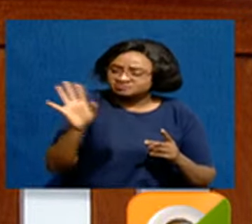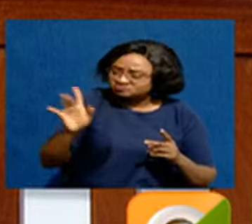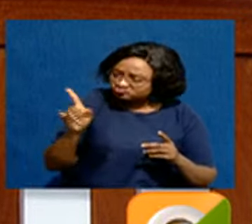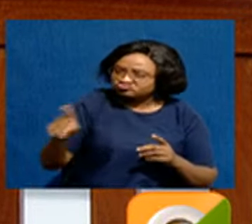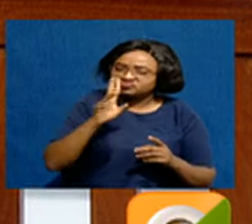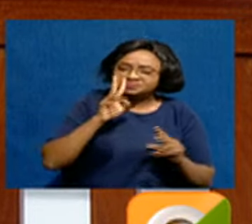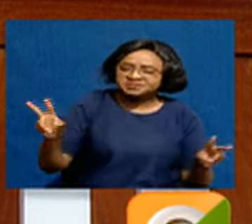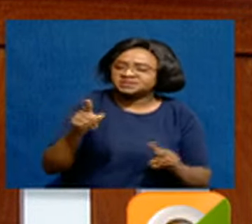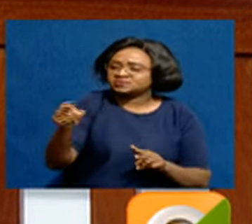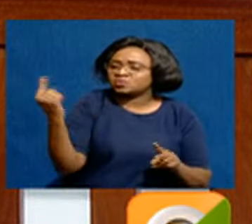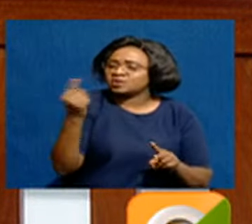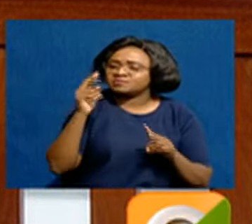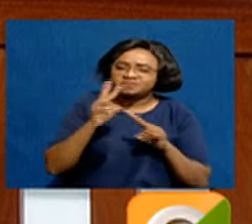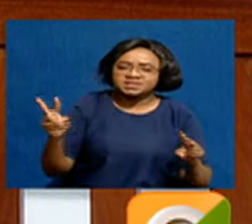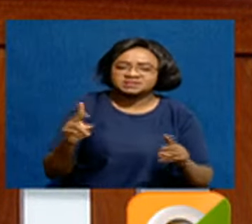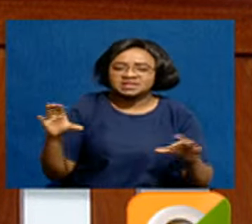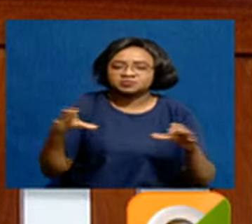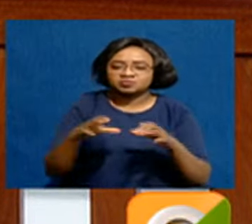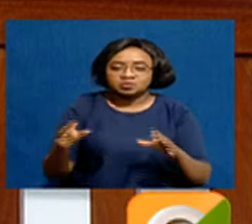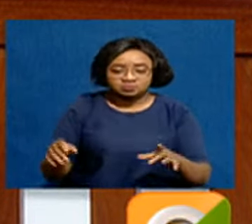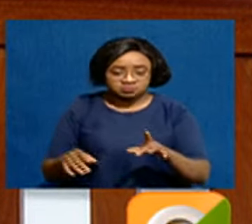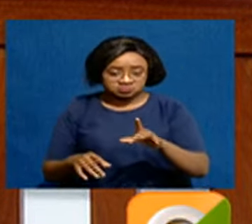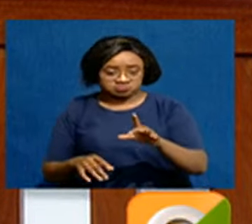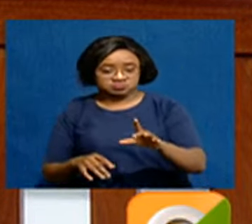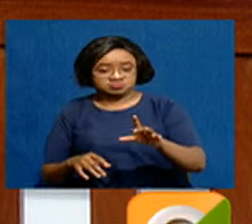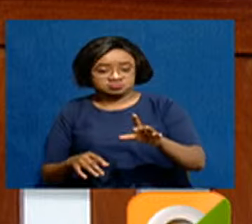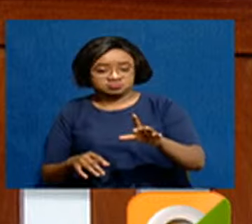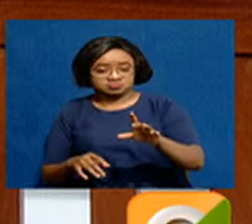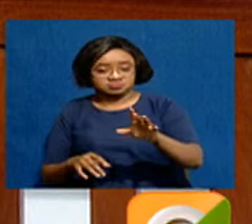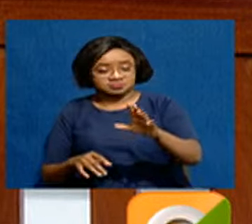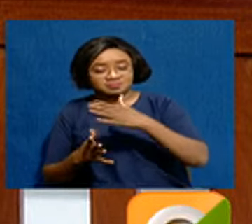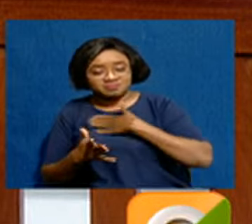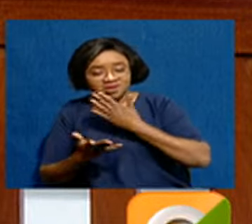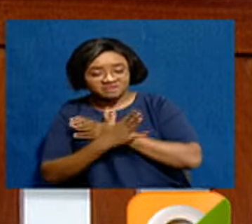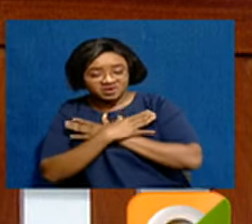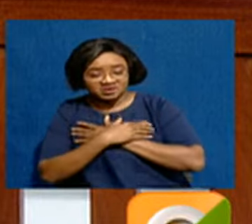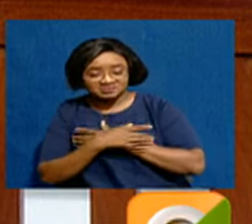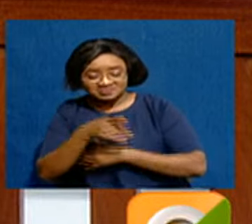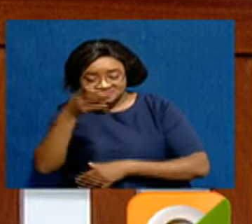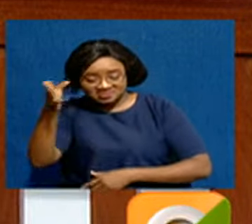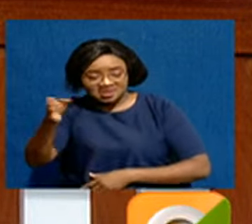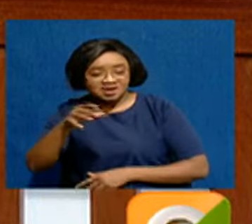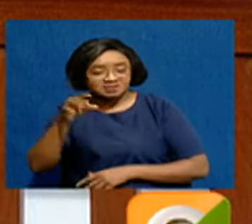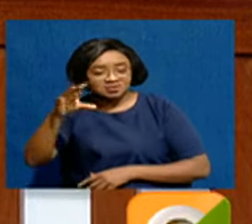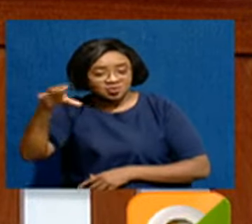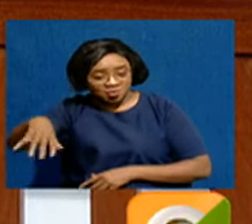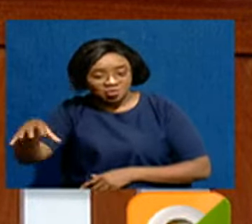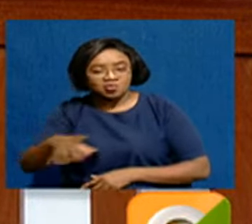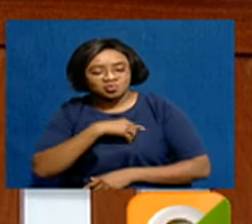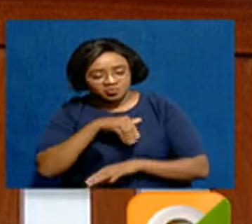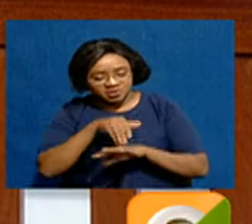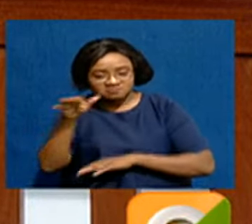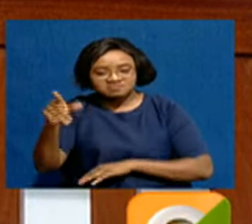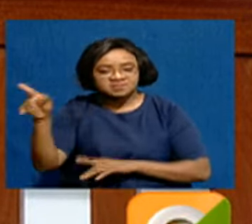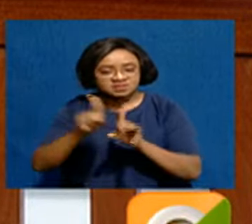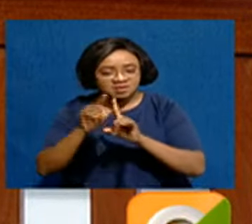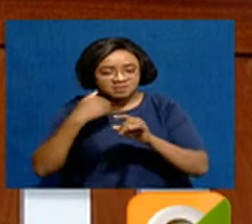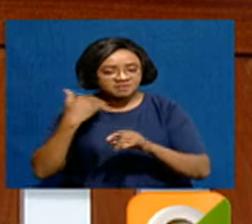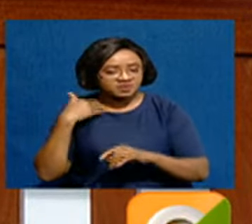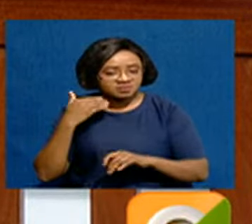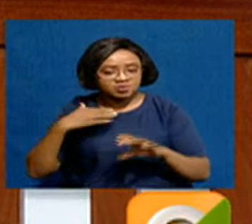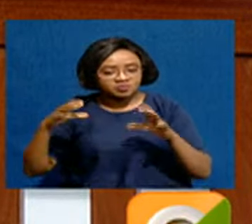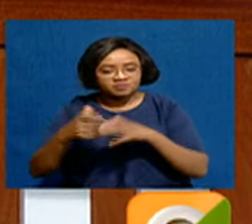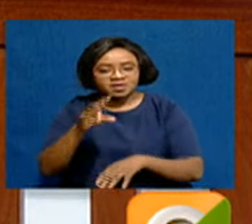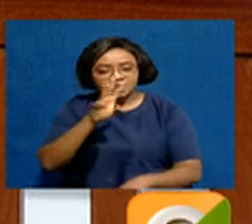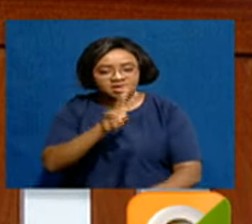friend, M23 is lethal and the other armed groups in DRC. Mm. So we subdued them. We are